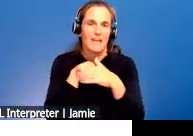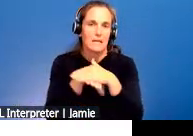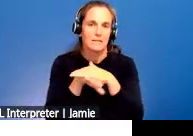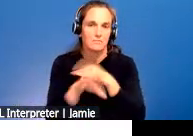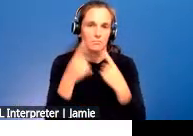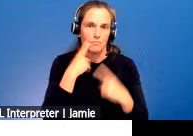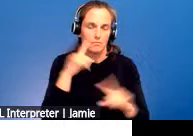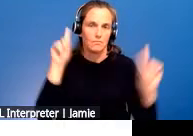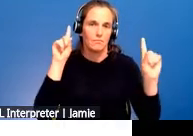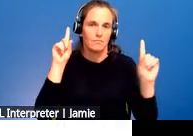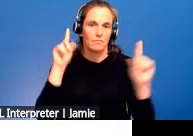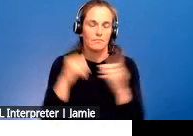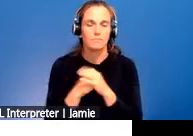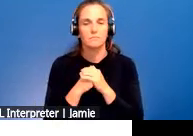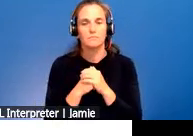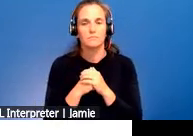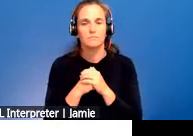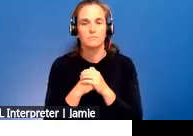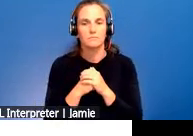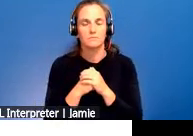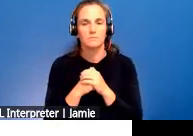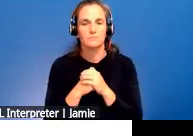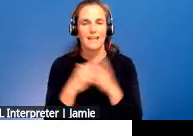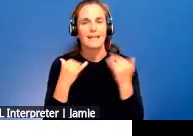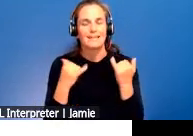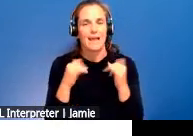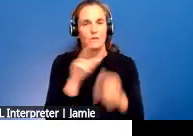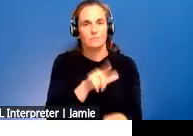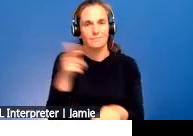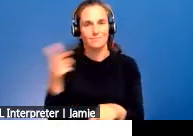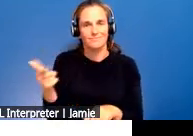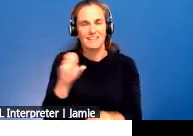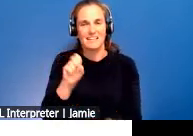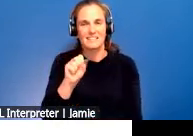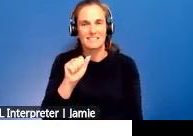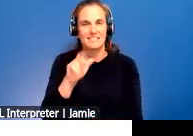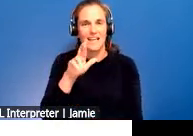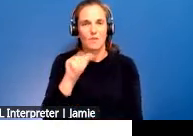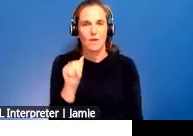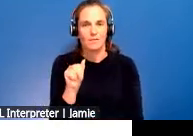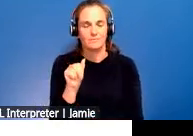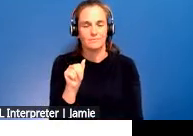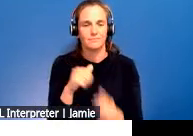tools. And now I will pass it back to Sarah.